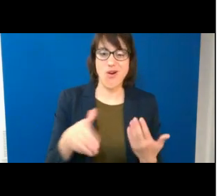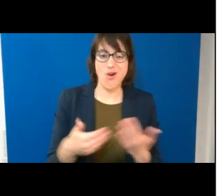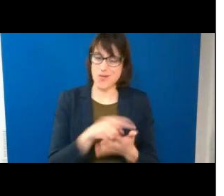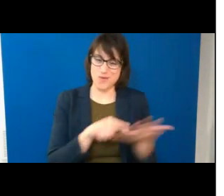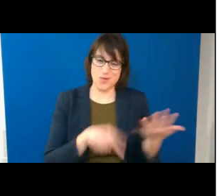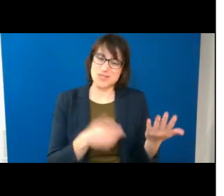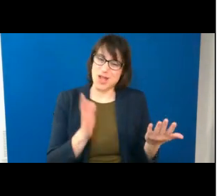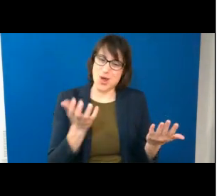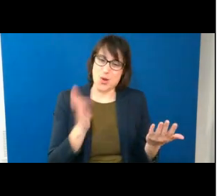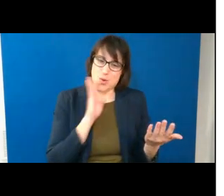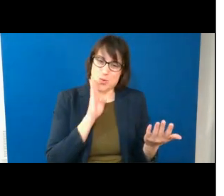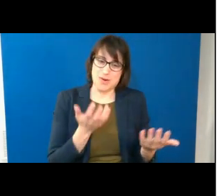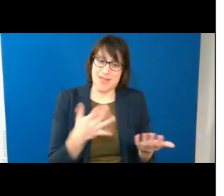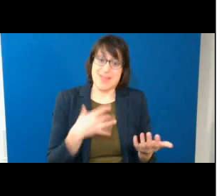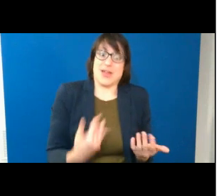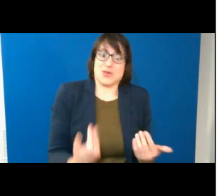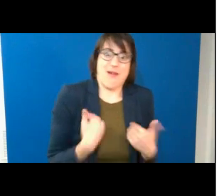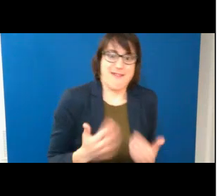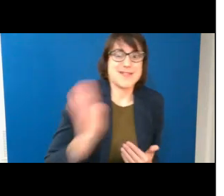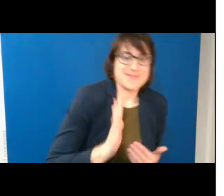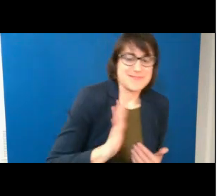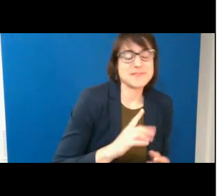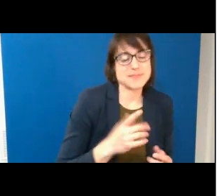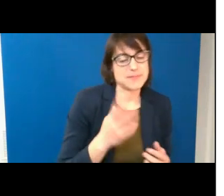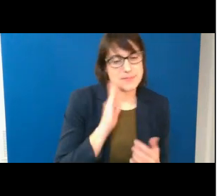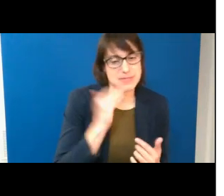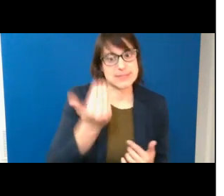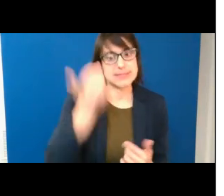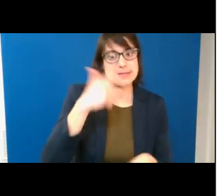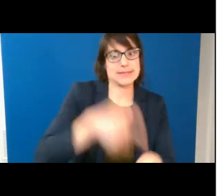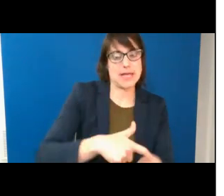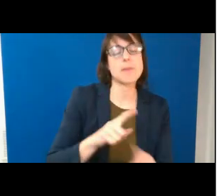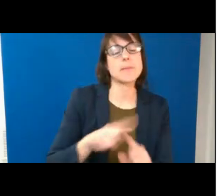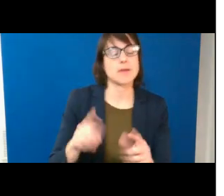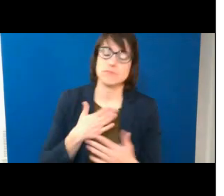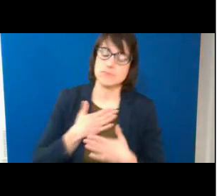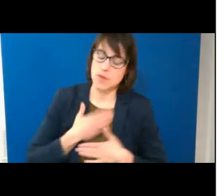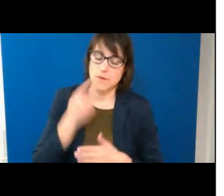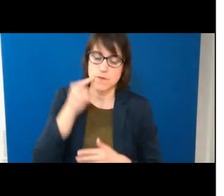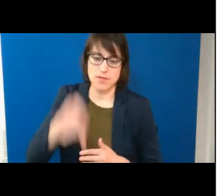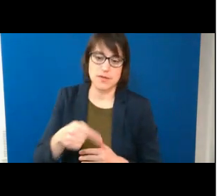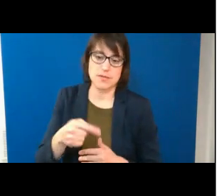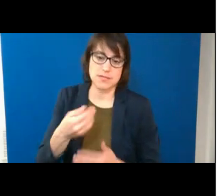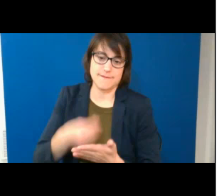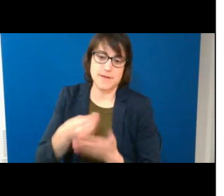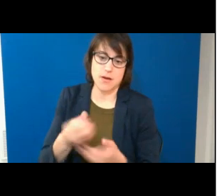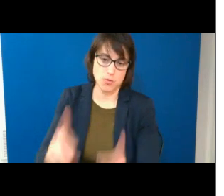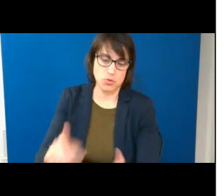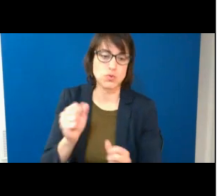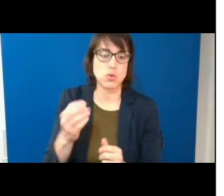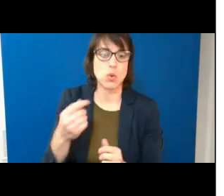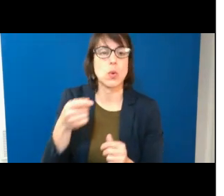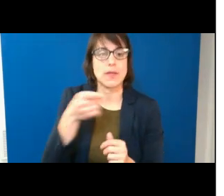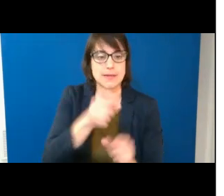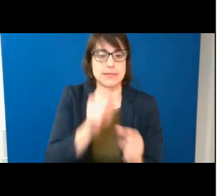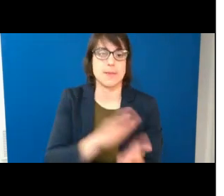lot of time to do. So I'm very grateful for this funding opportunity to allow us to formalize all of this. You'll go to the next